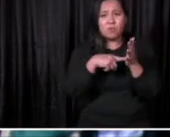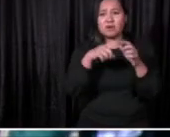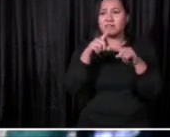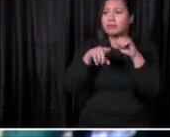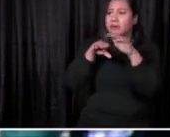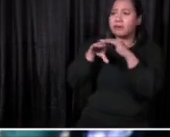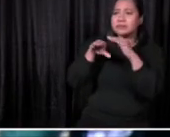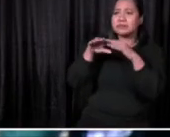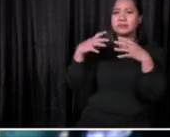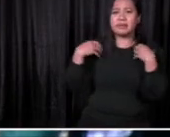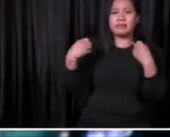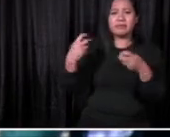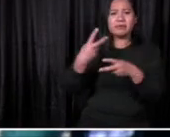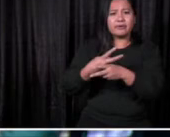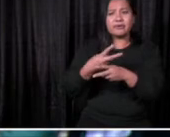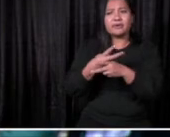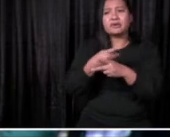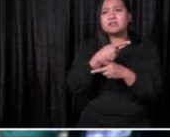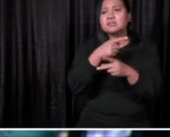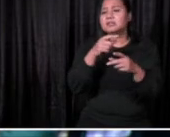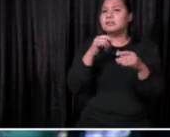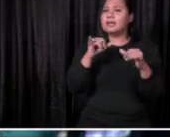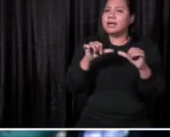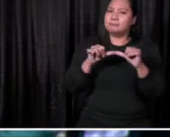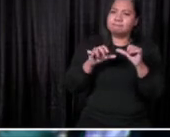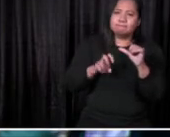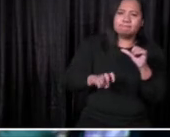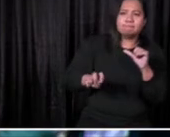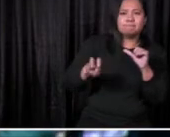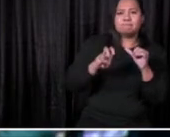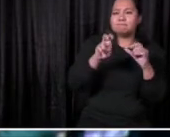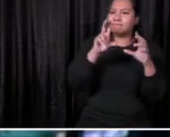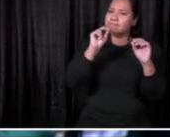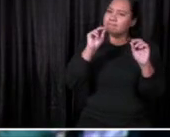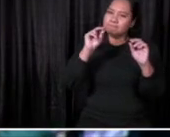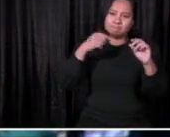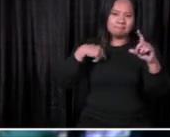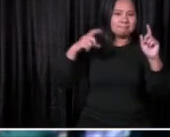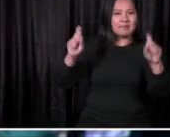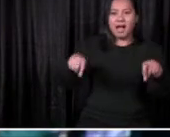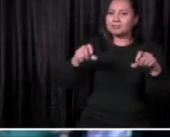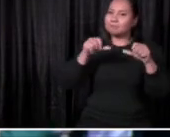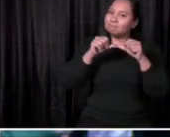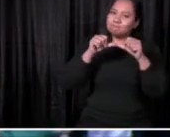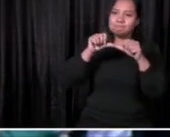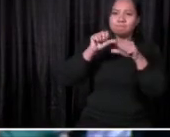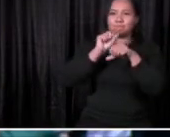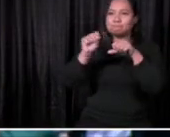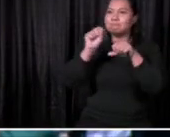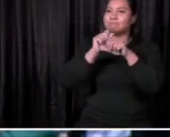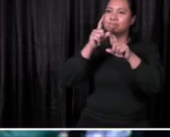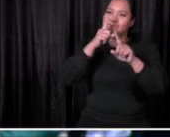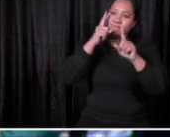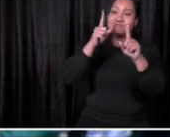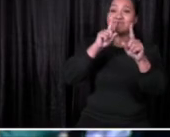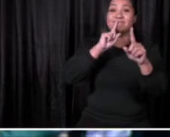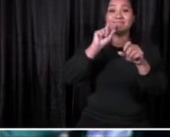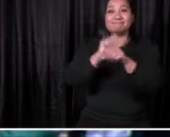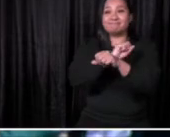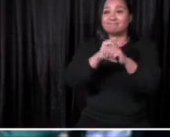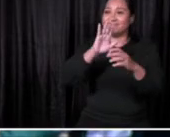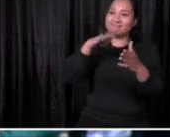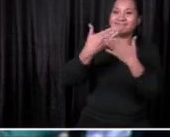Continuing her journey of commitment, Hannah made her way to the Bachelor of Nursing program at Sacramento State, where she